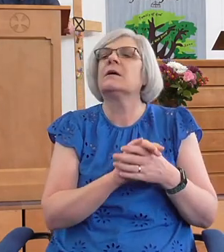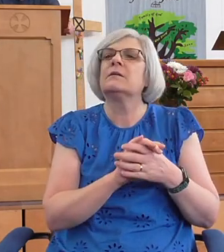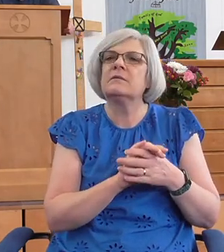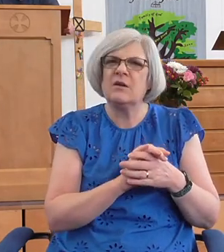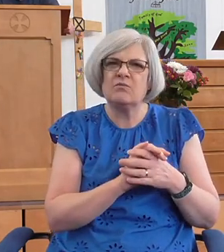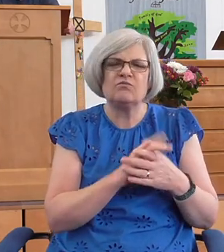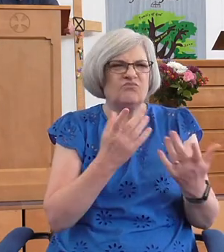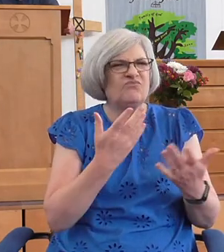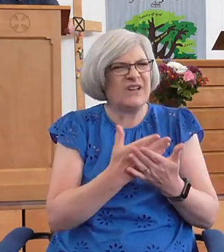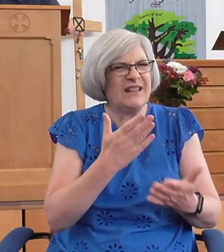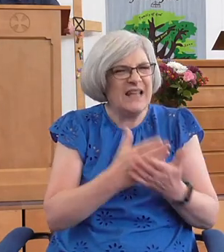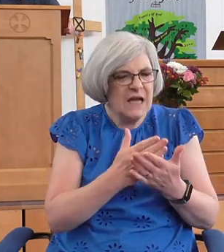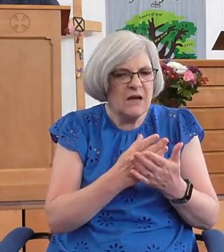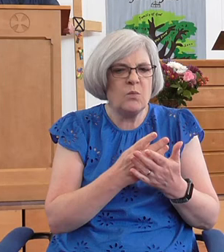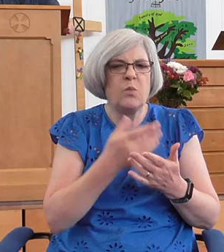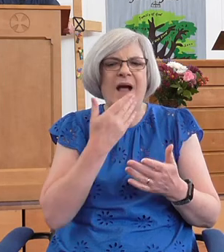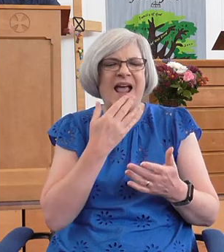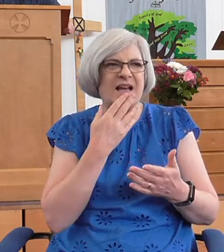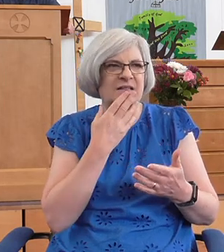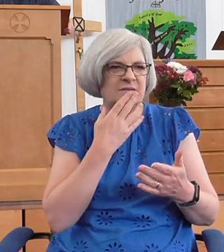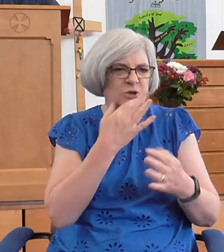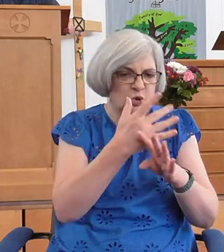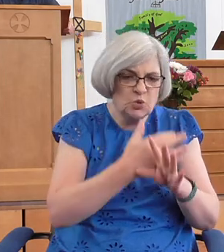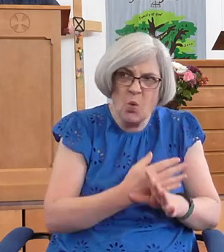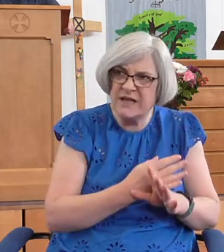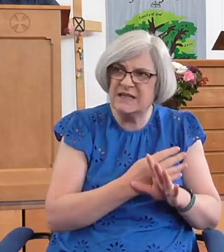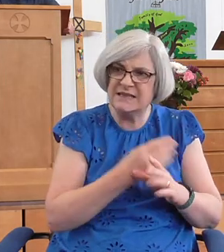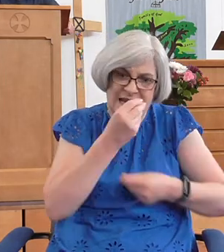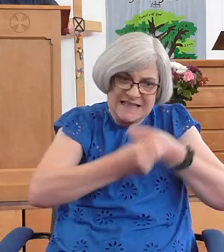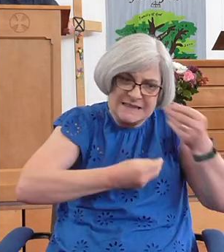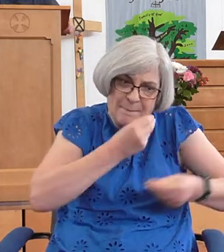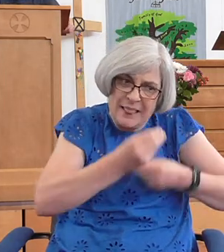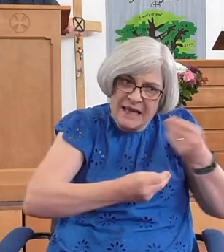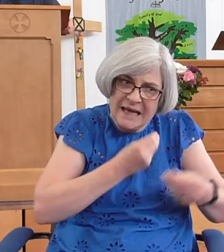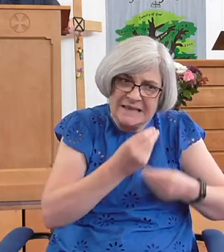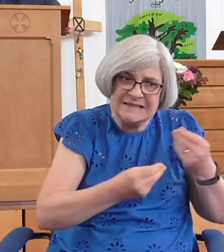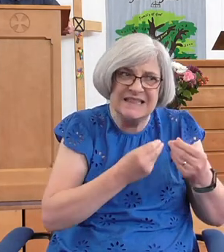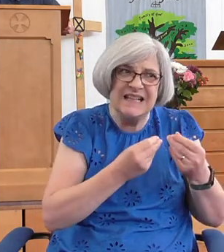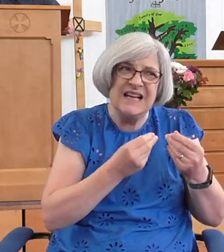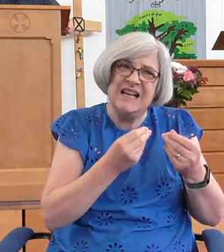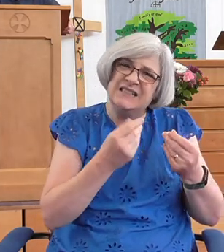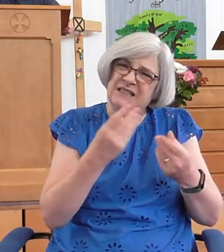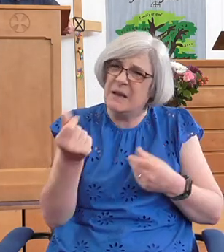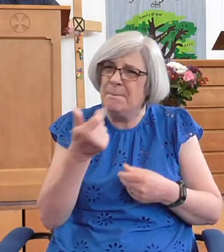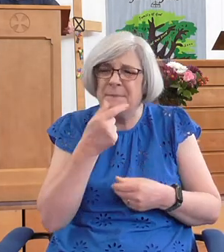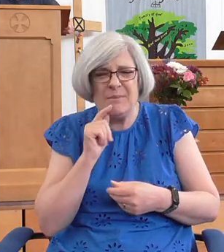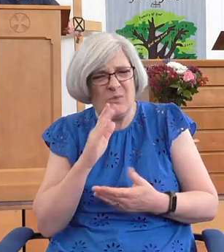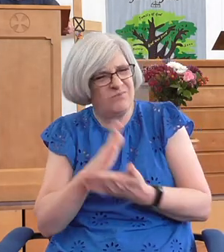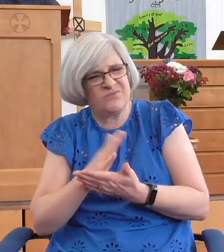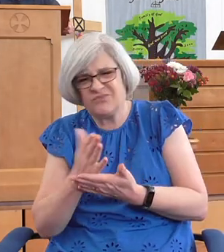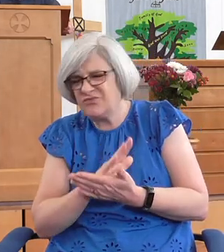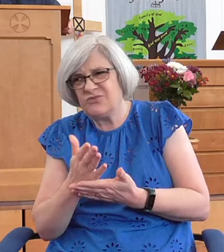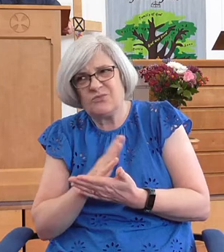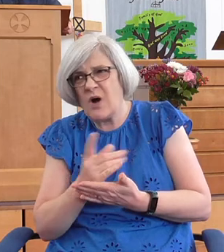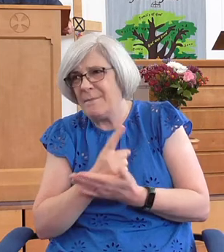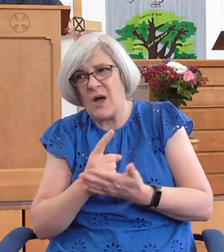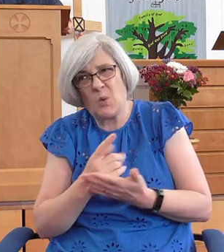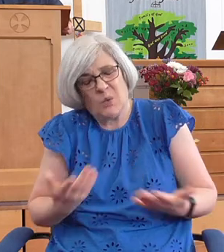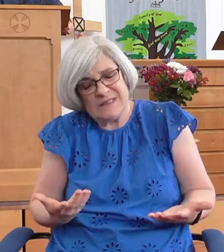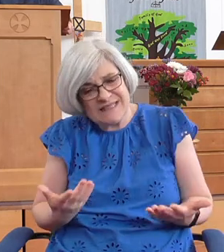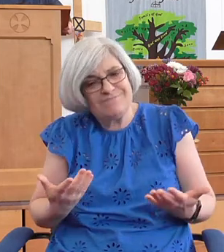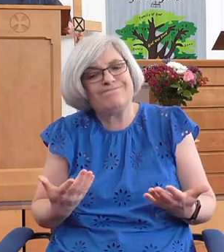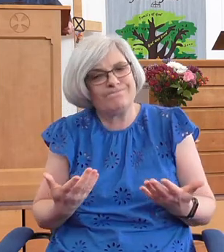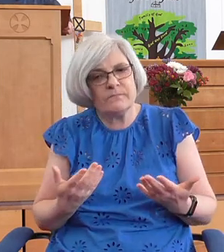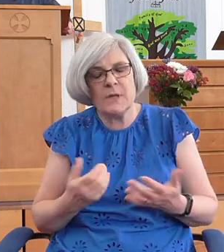interpretation, and some of his stories were a bit dubious. He never gives his sources. But there's no doubt